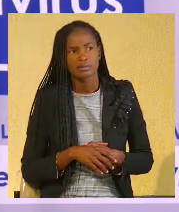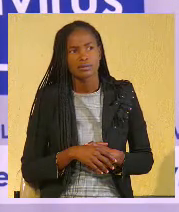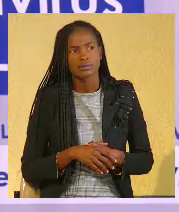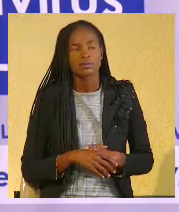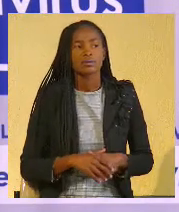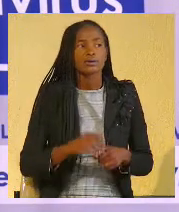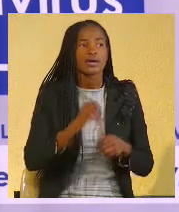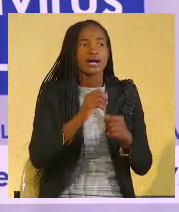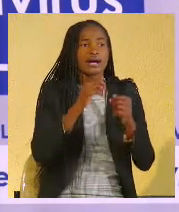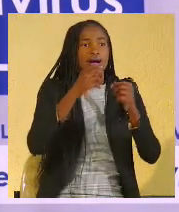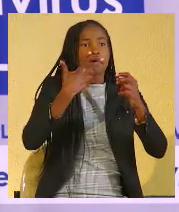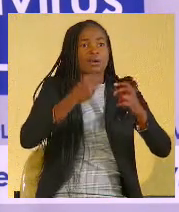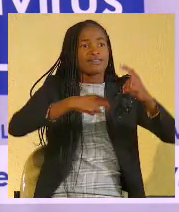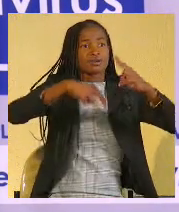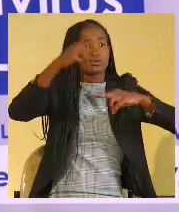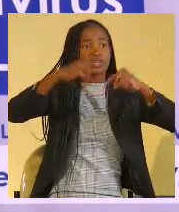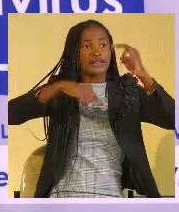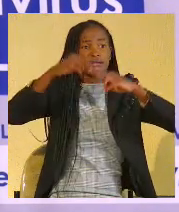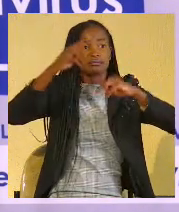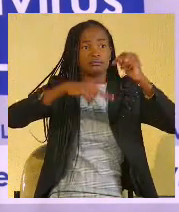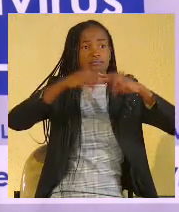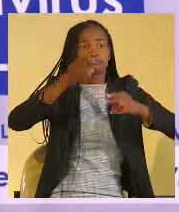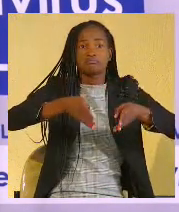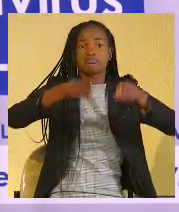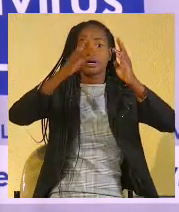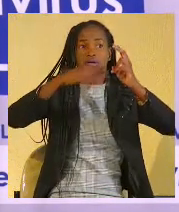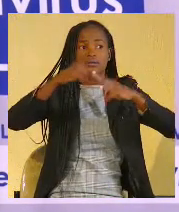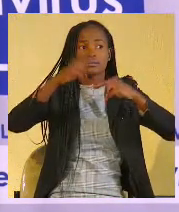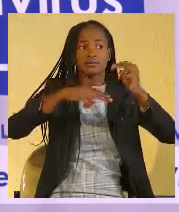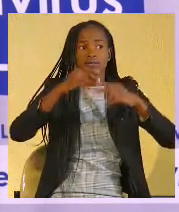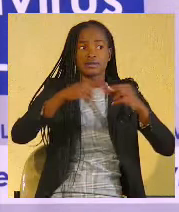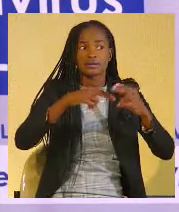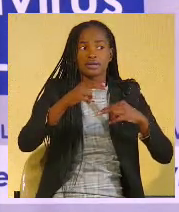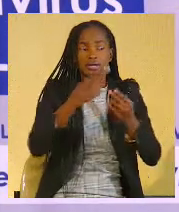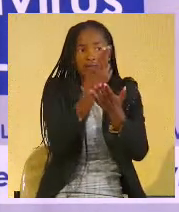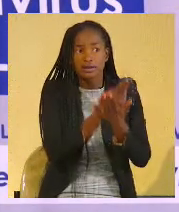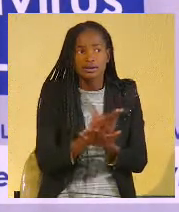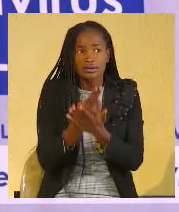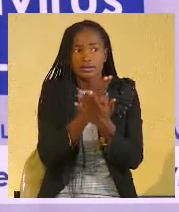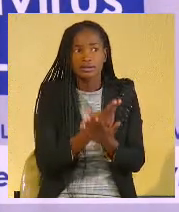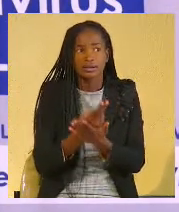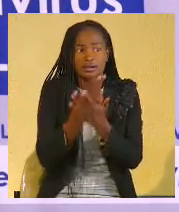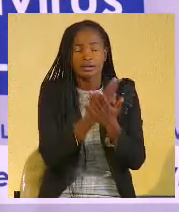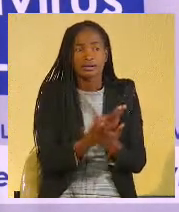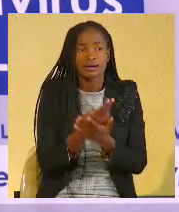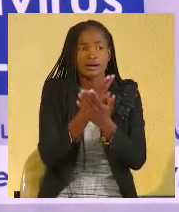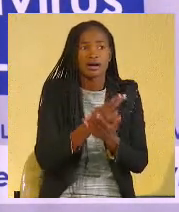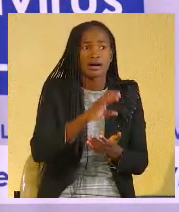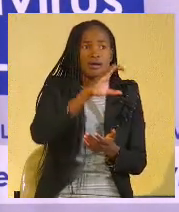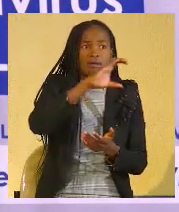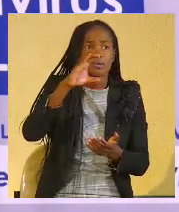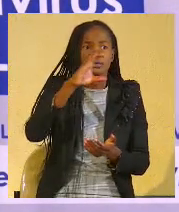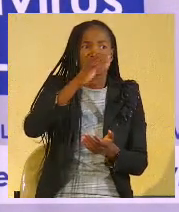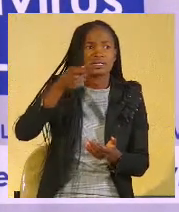people to be quarantined in. Some of the other places were hotels or so, or lodges or so. How much has